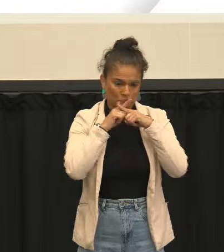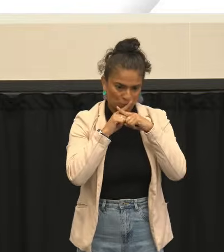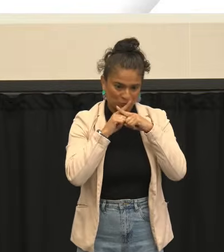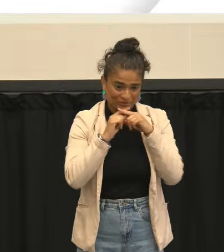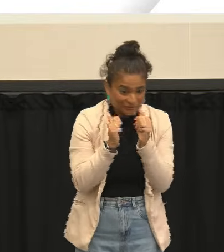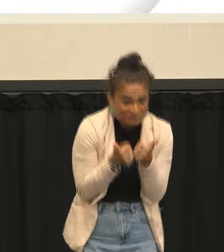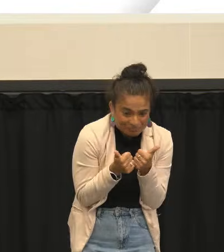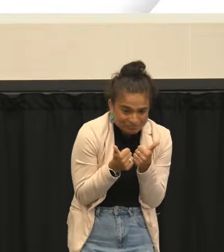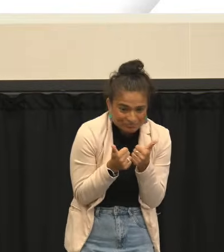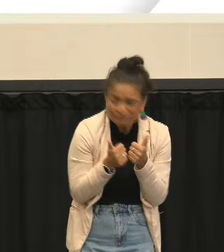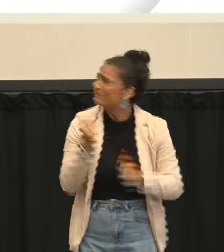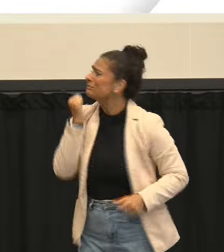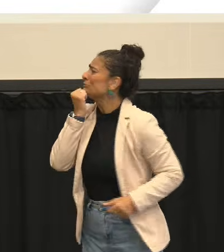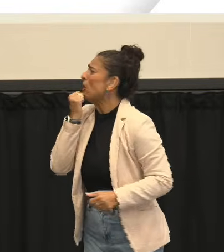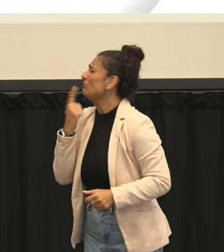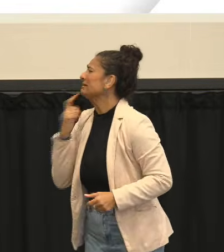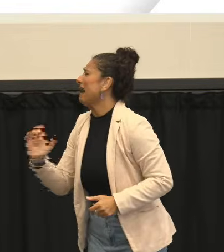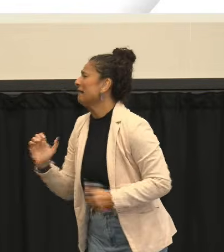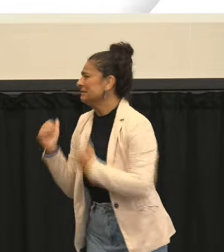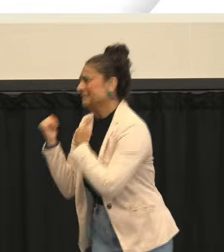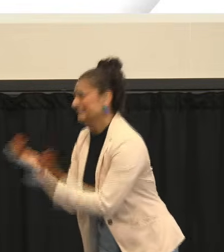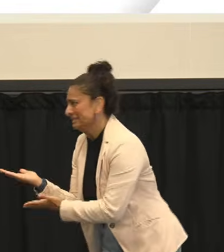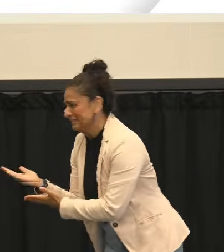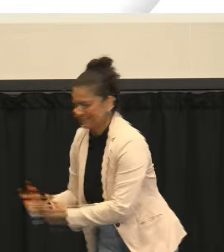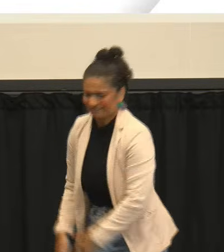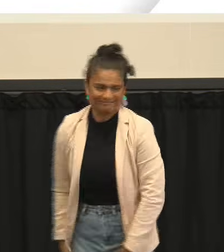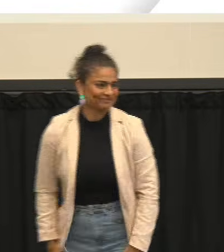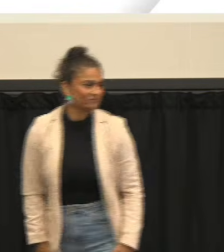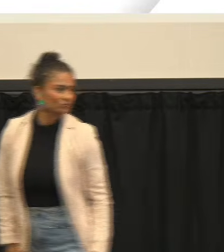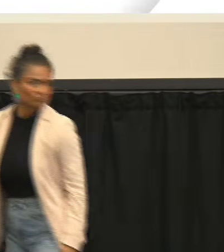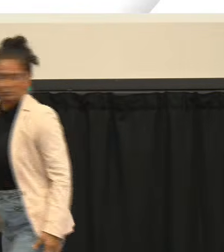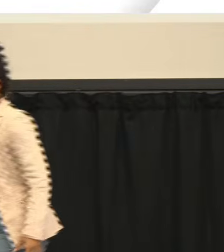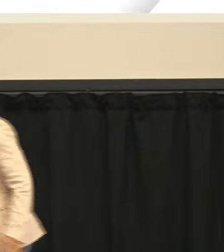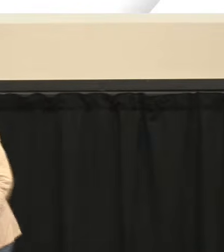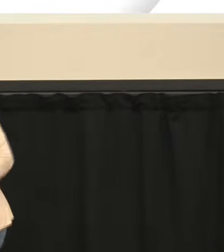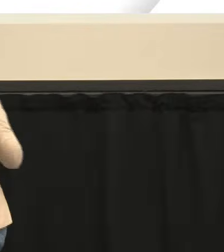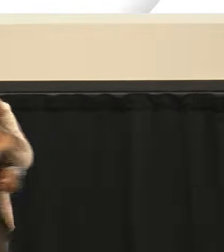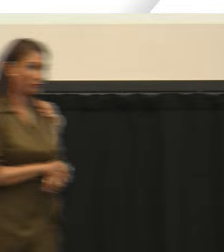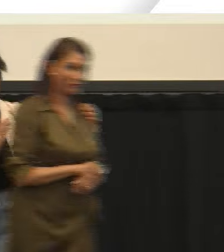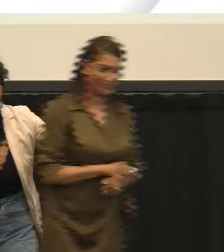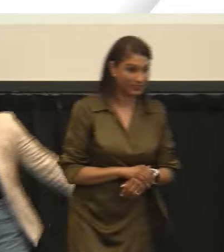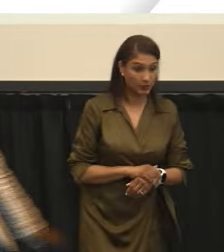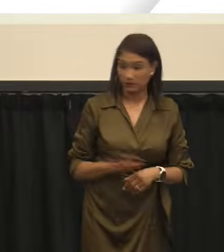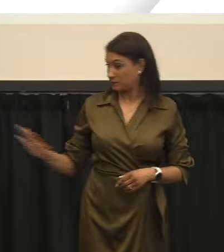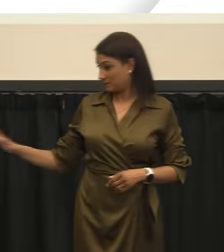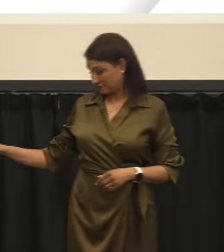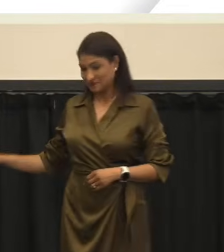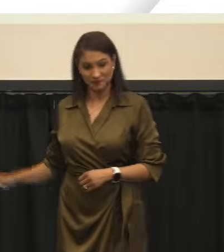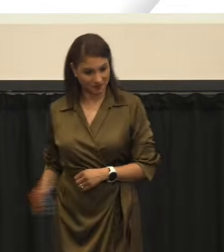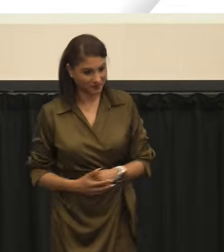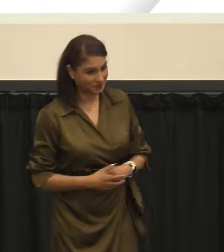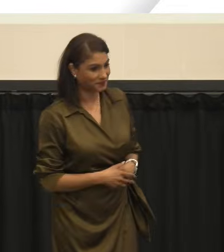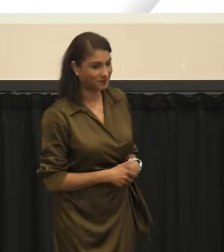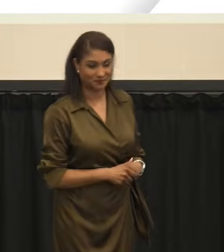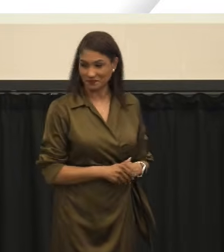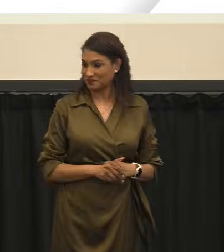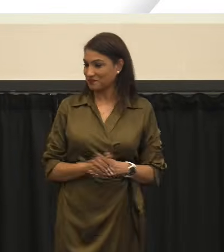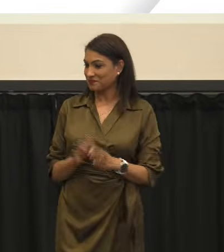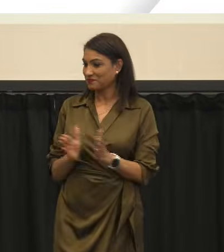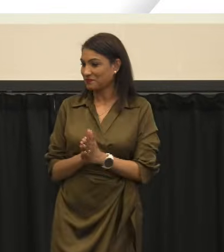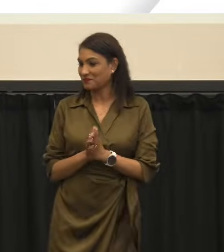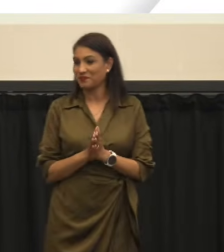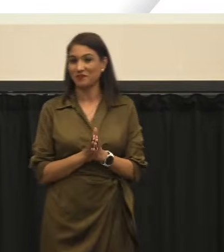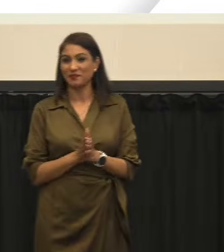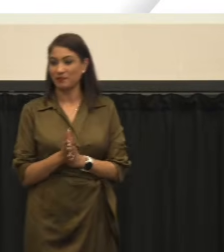mics open. If, unfortunately, this cannot be managed from your side, we will have to force everyone to close off